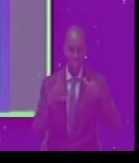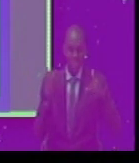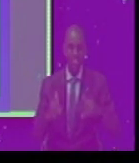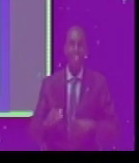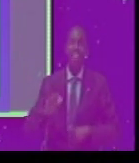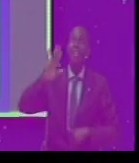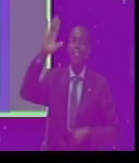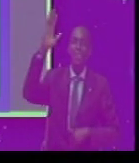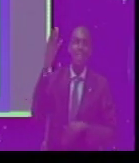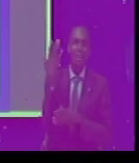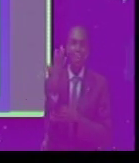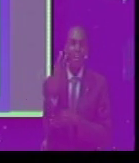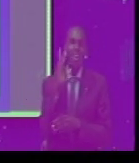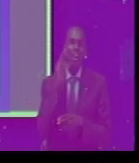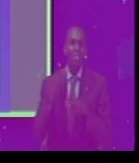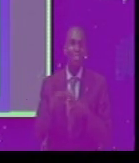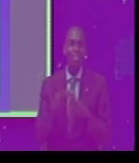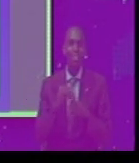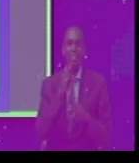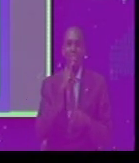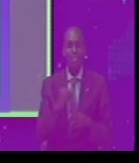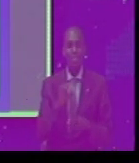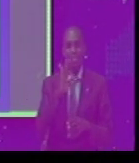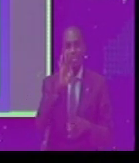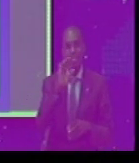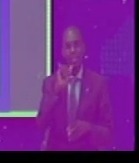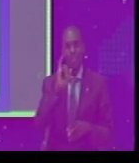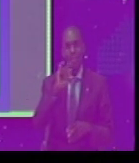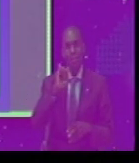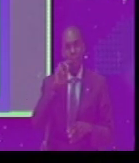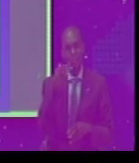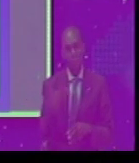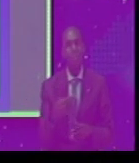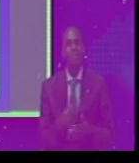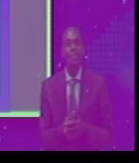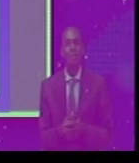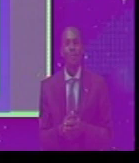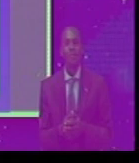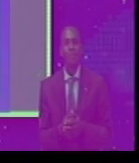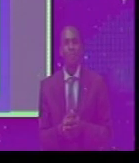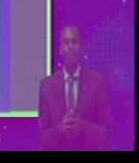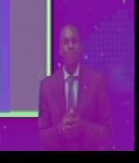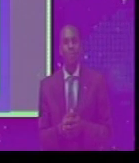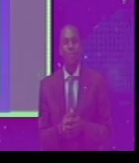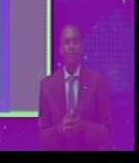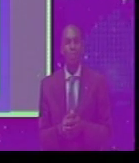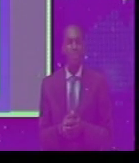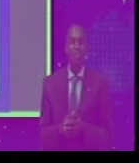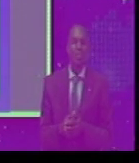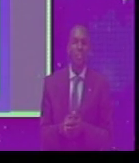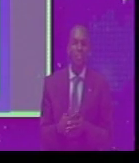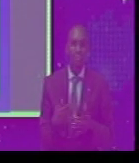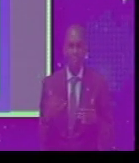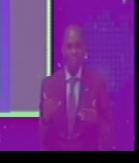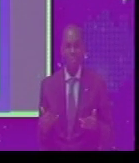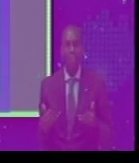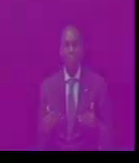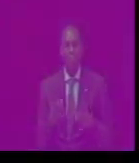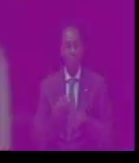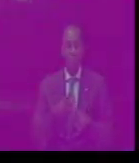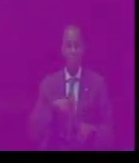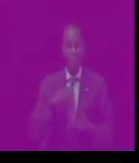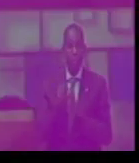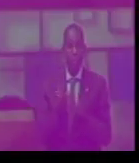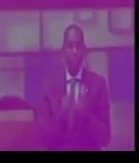pain disappeared and she can now raise her hand. Her name is Faith Amos. Praise the Lord. And